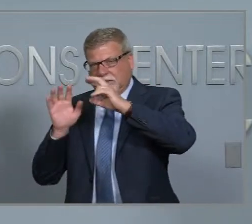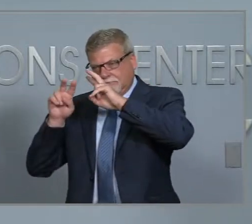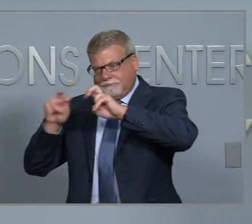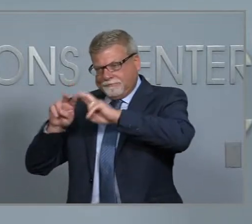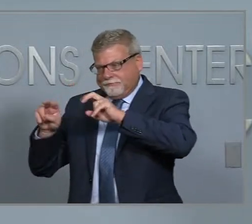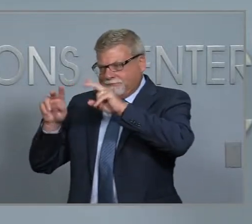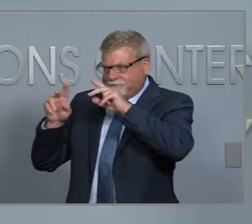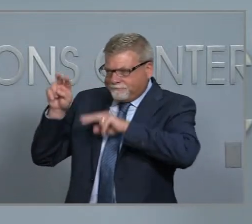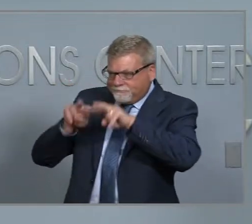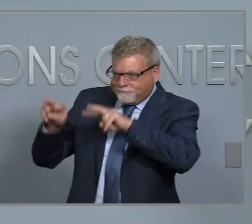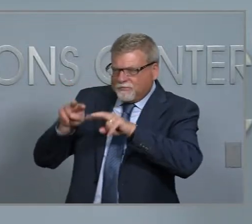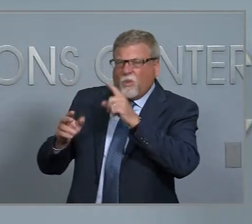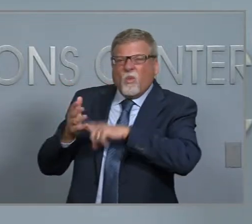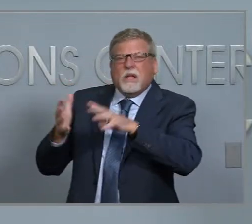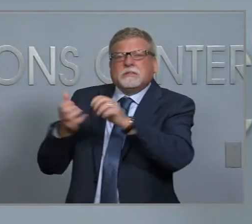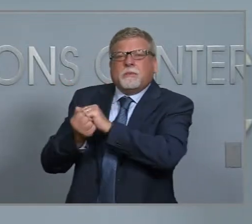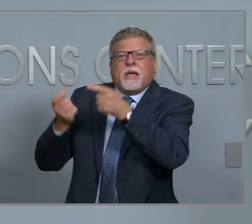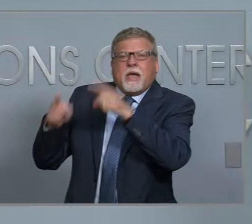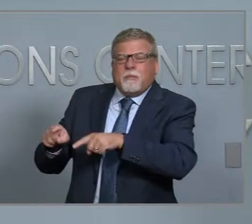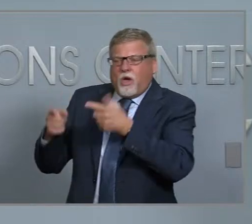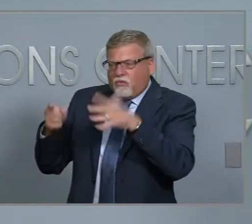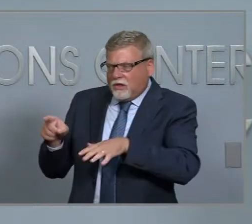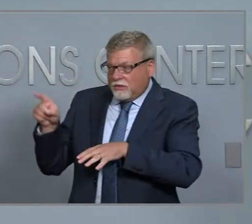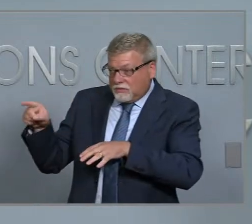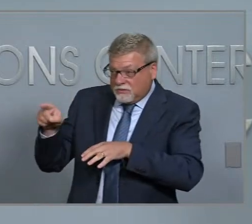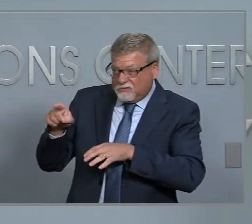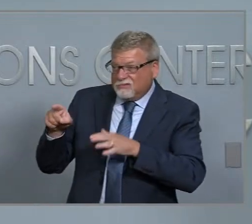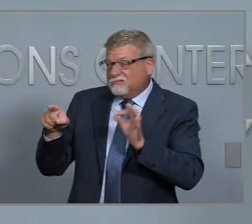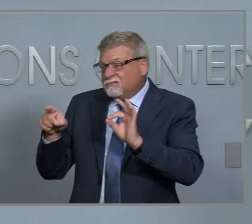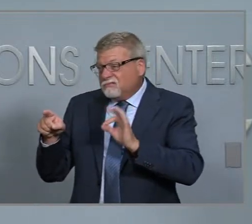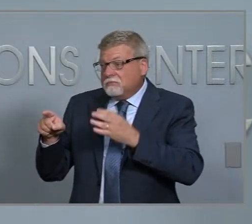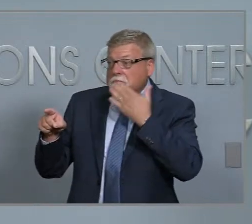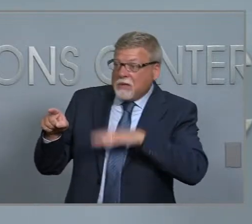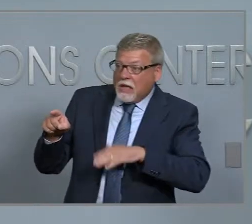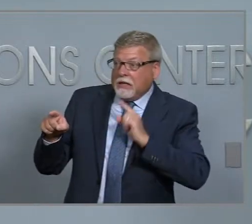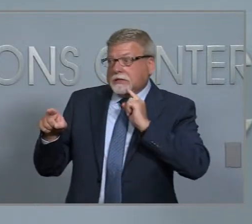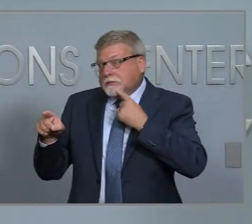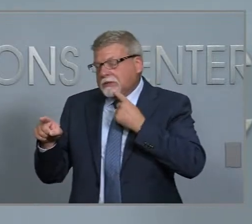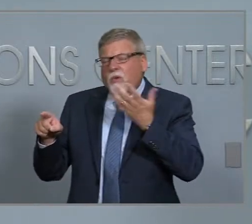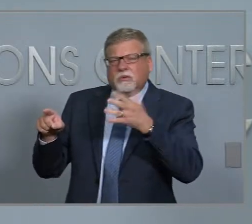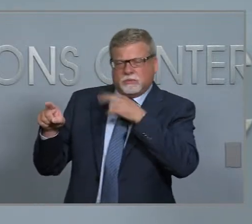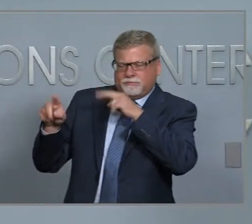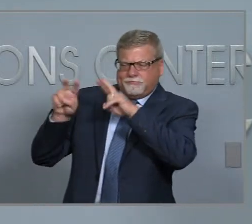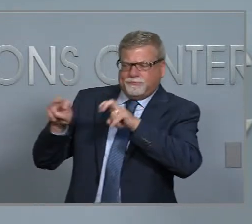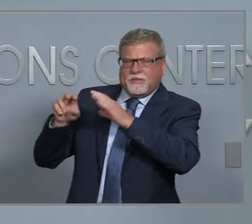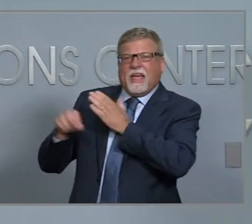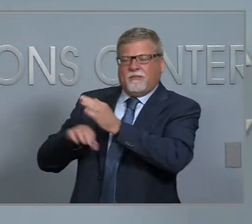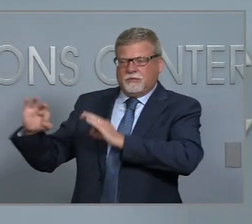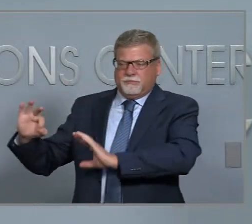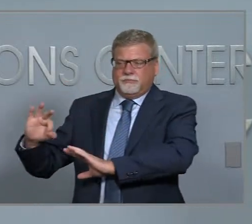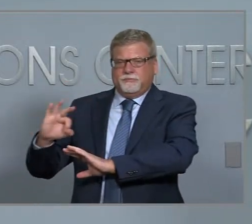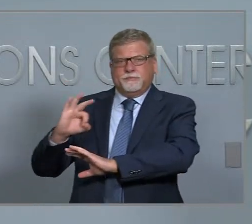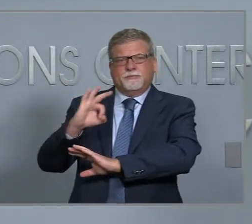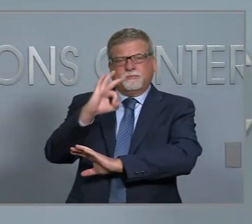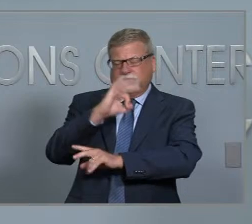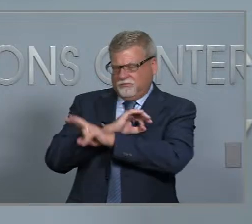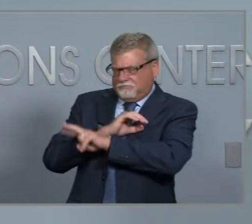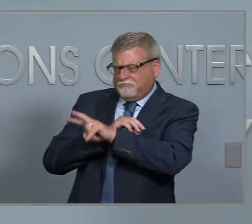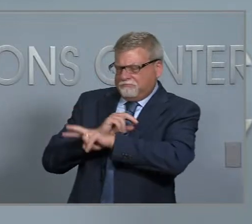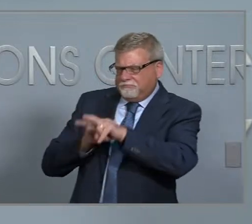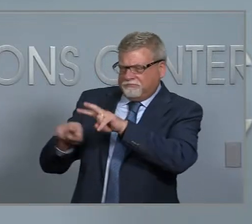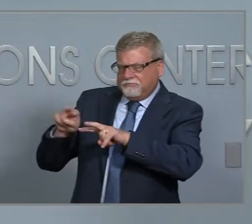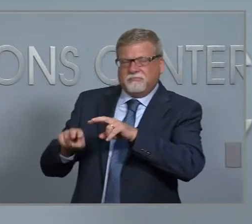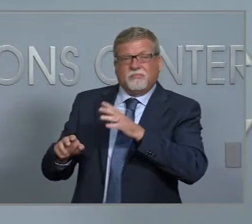to determine what level of damage they have seen or are anticipating to see, both to public infrastructure as well